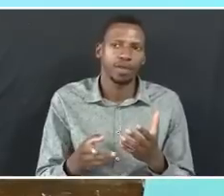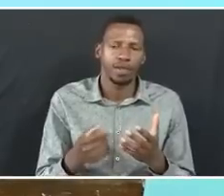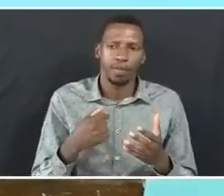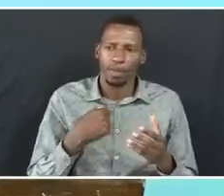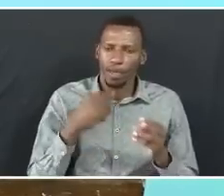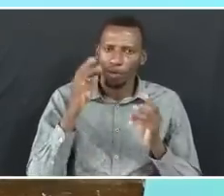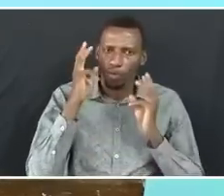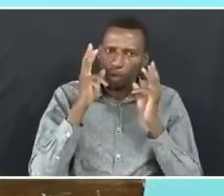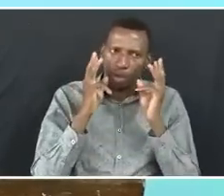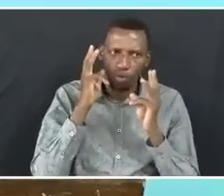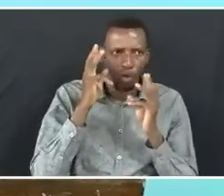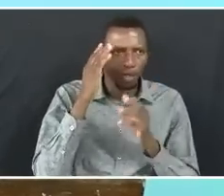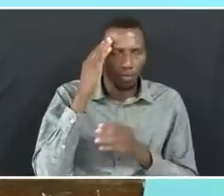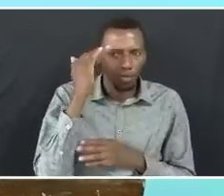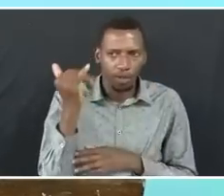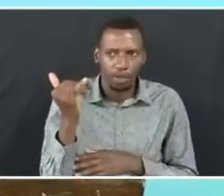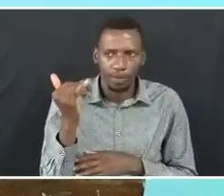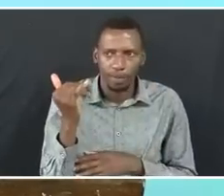Because